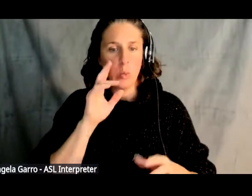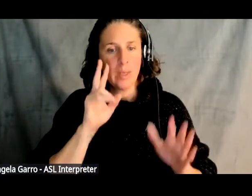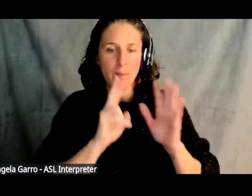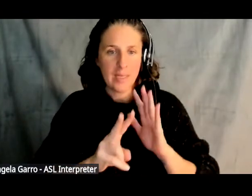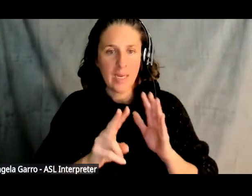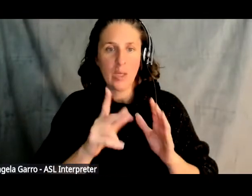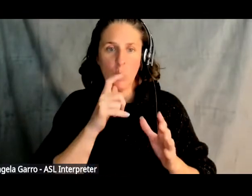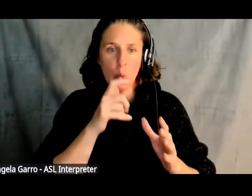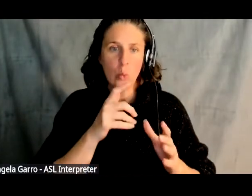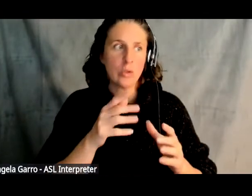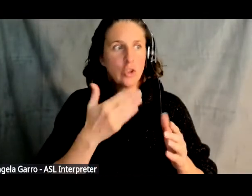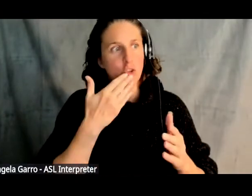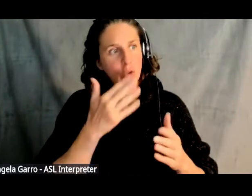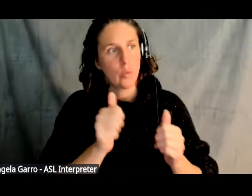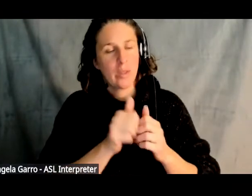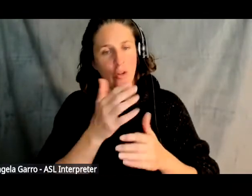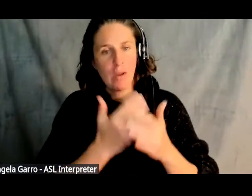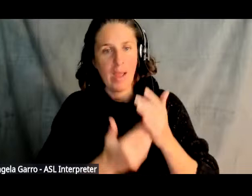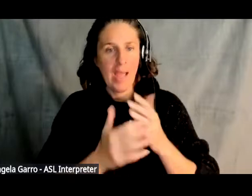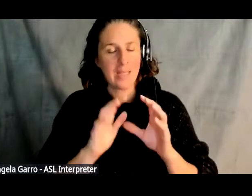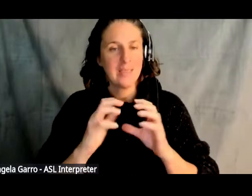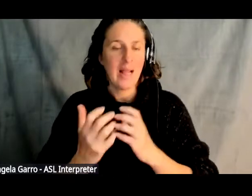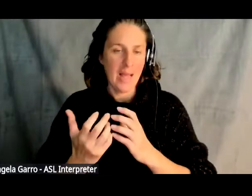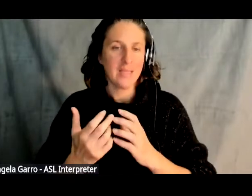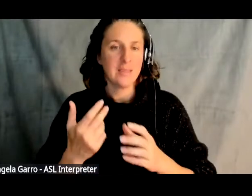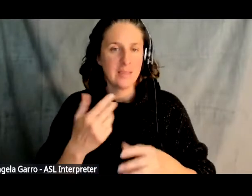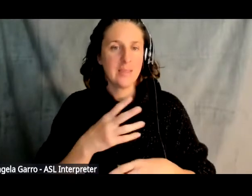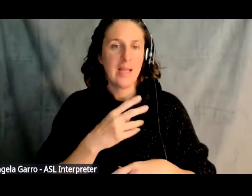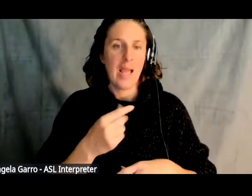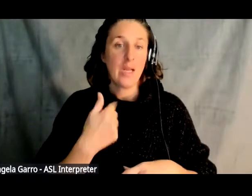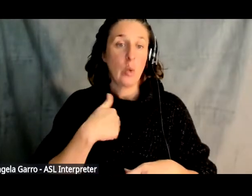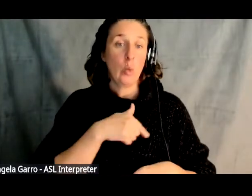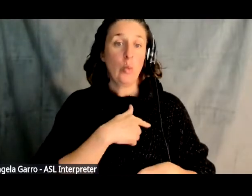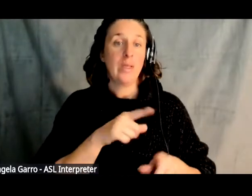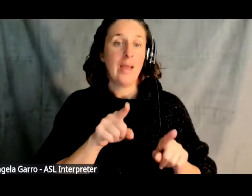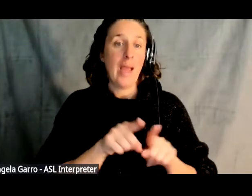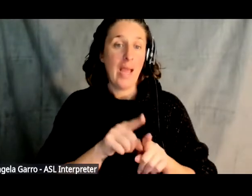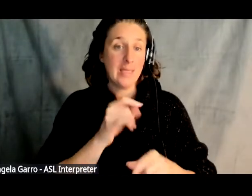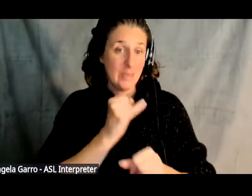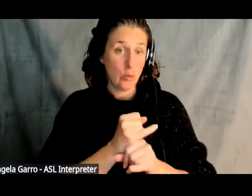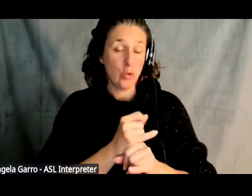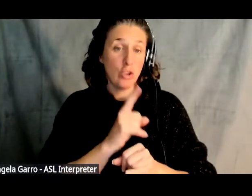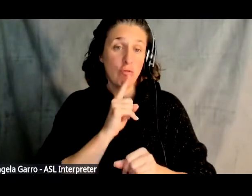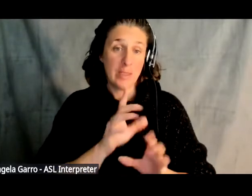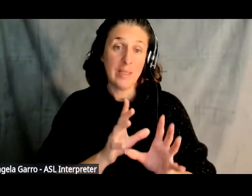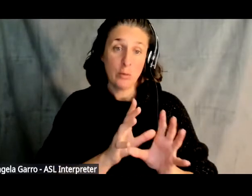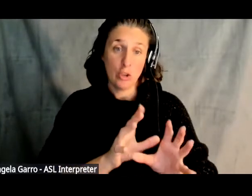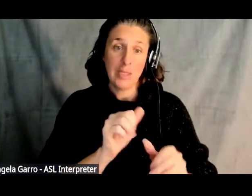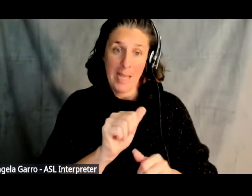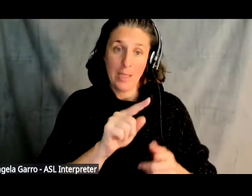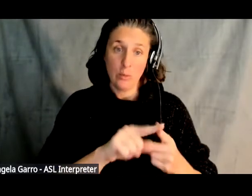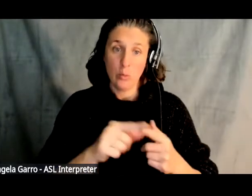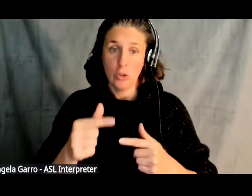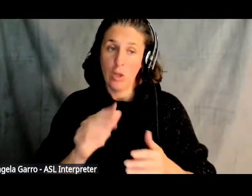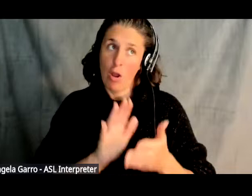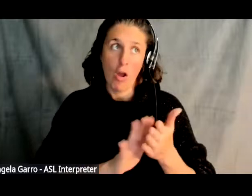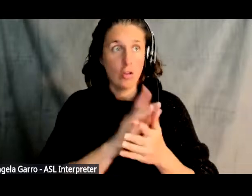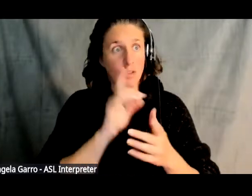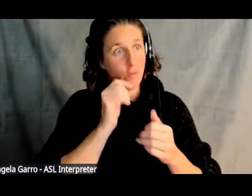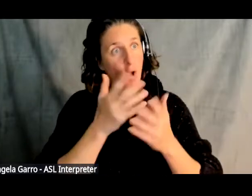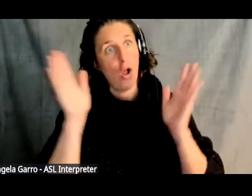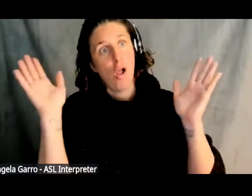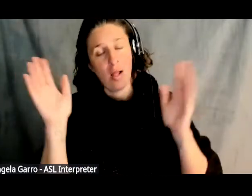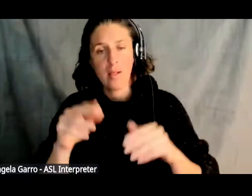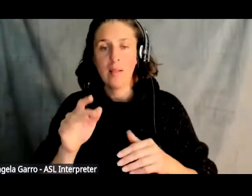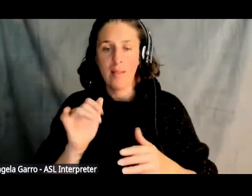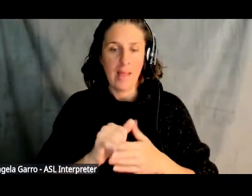your hands classes, right? And I think we as an institution have really pushed A to G, right? Kind of college for all, right? And that's really been kind of the